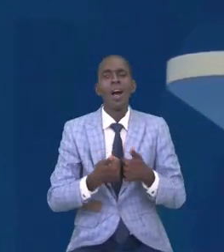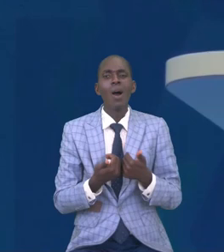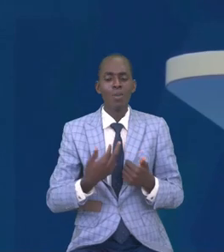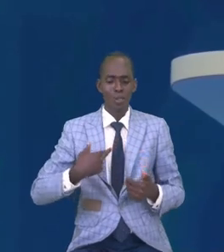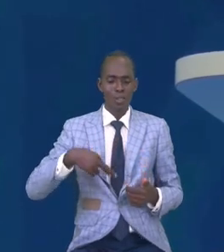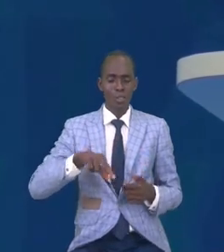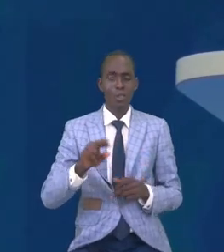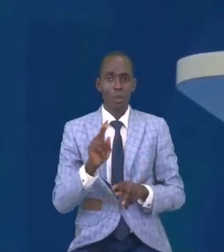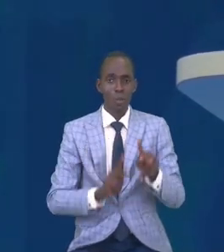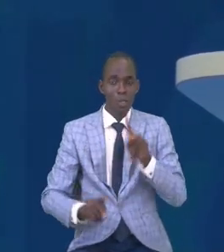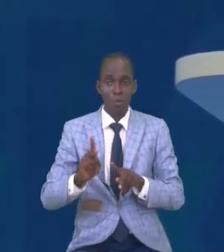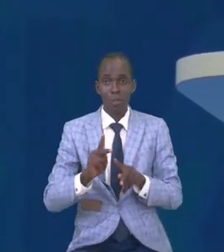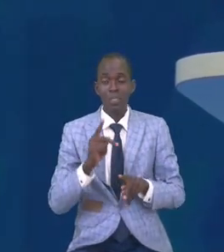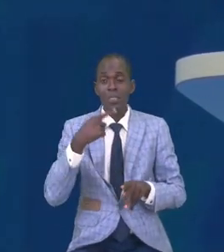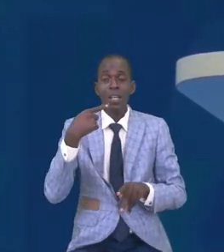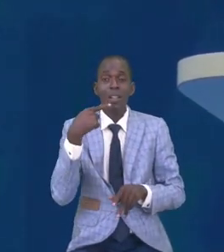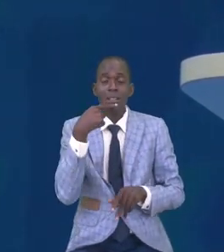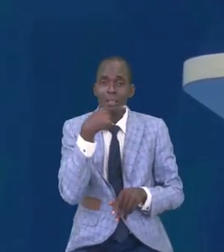people tell lies?